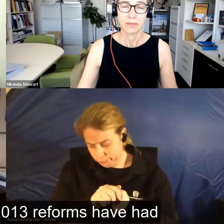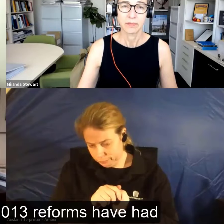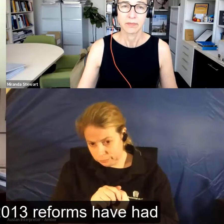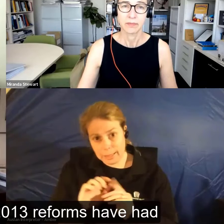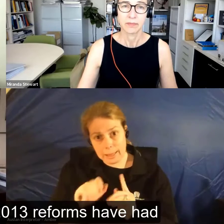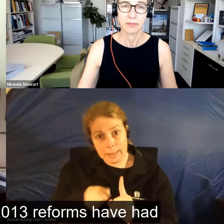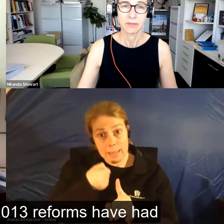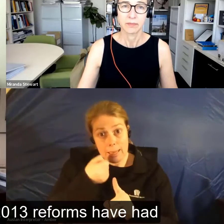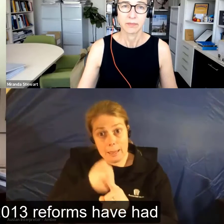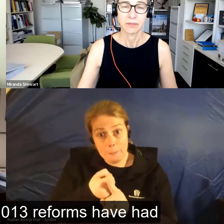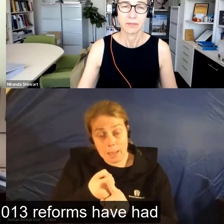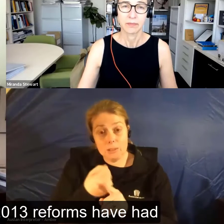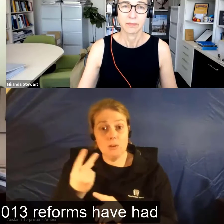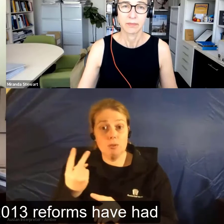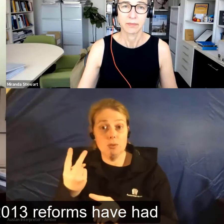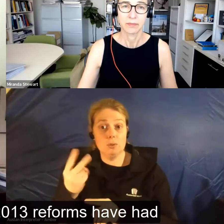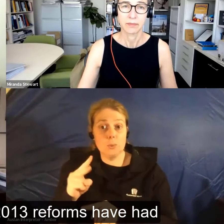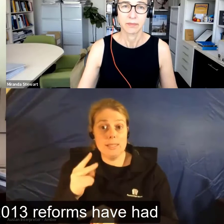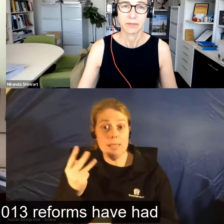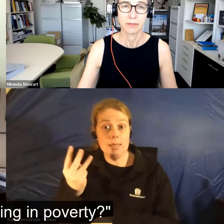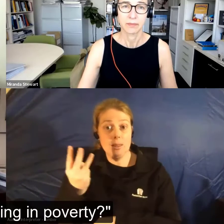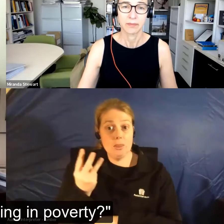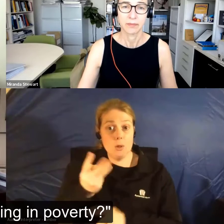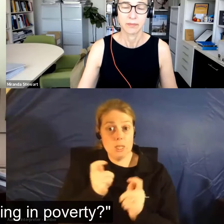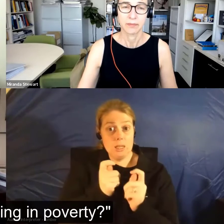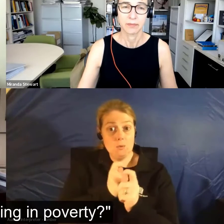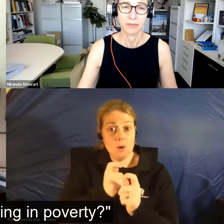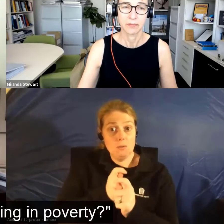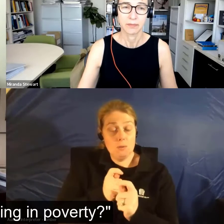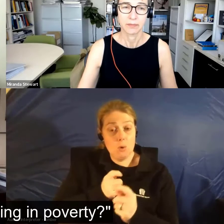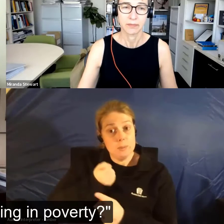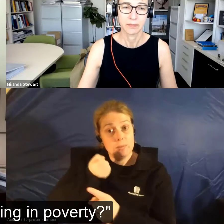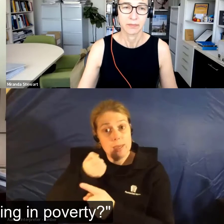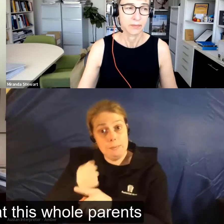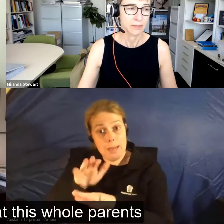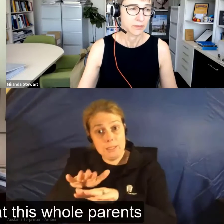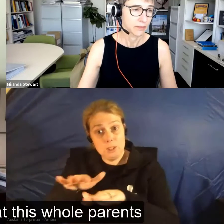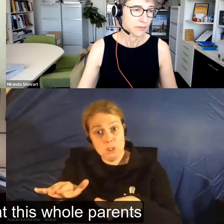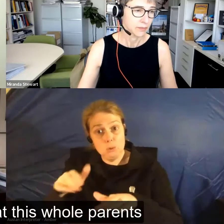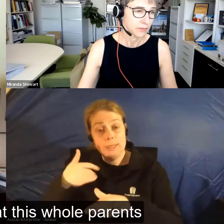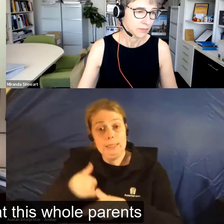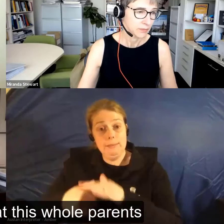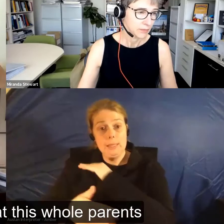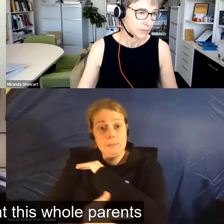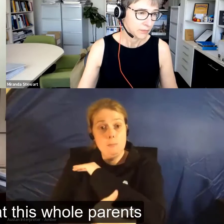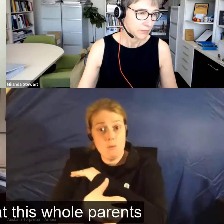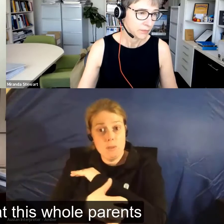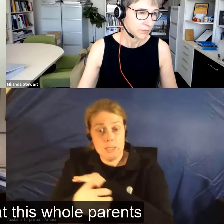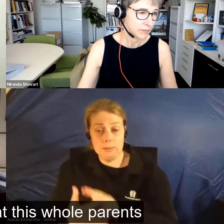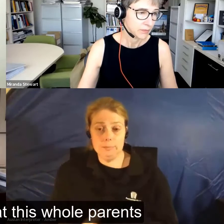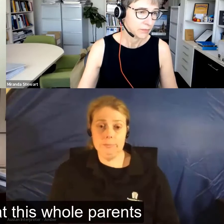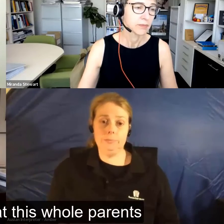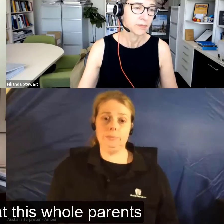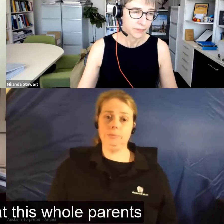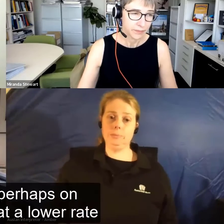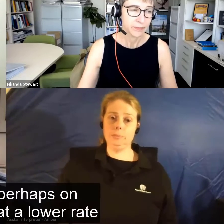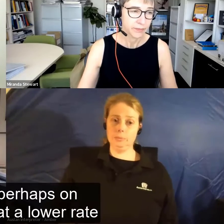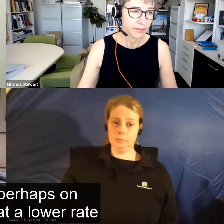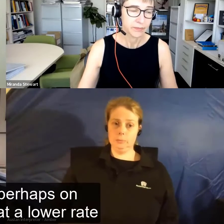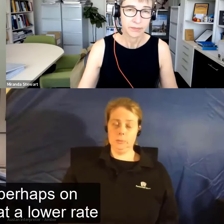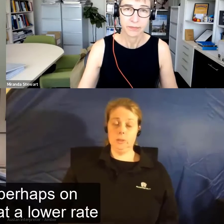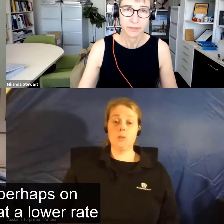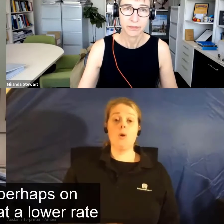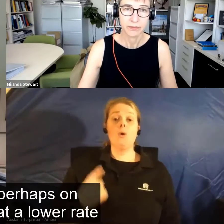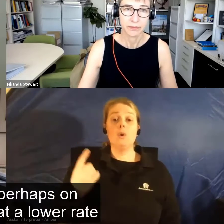impact that the 2013 reforms have had on children living in poverty? So really looking at sole parents